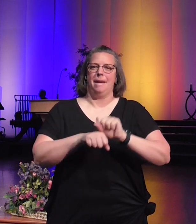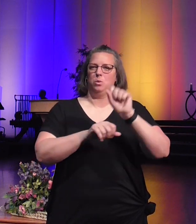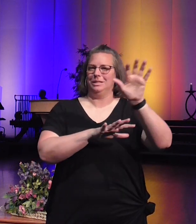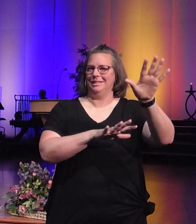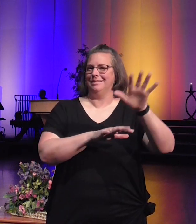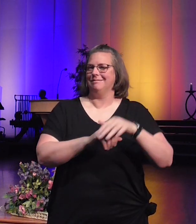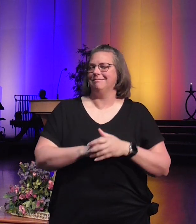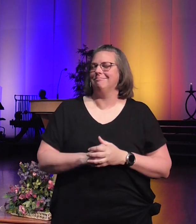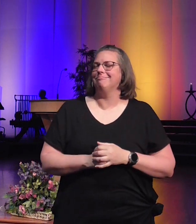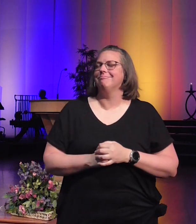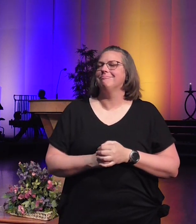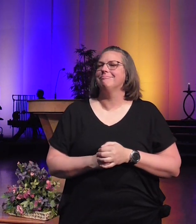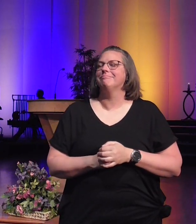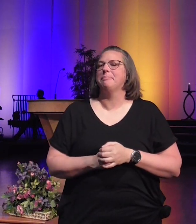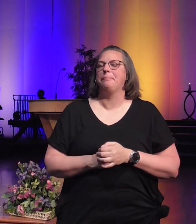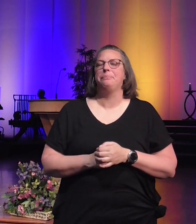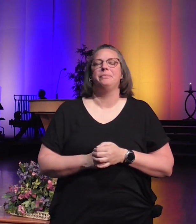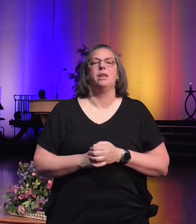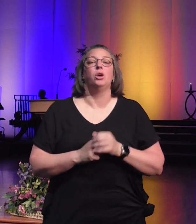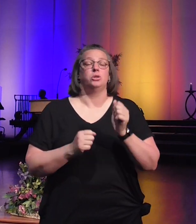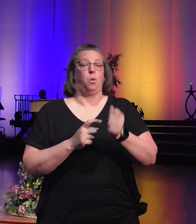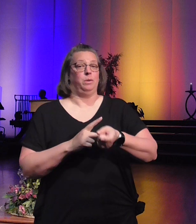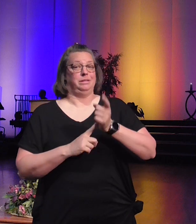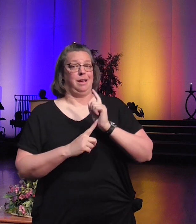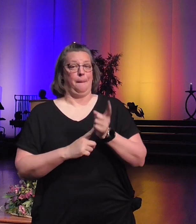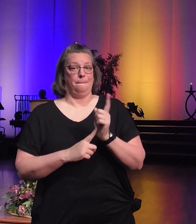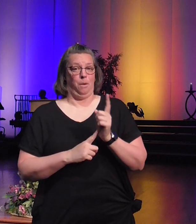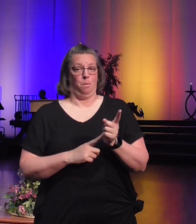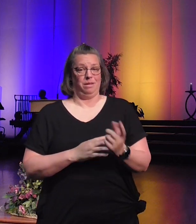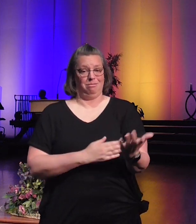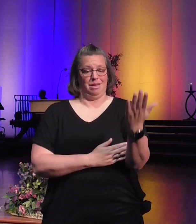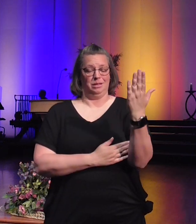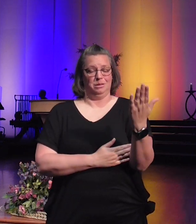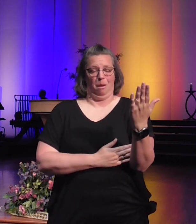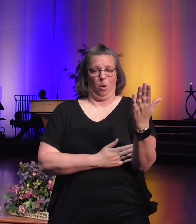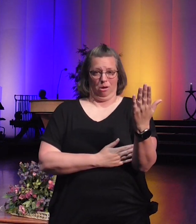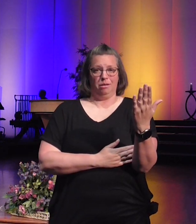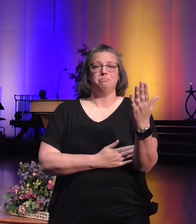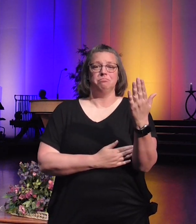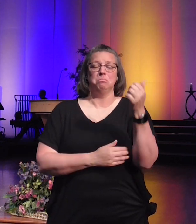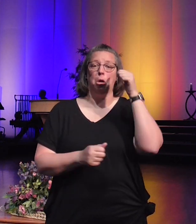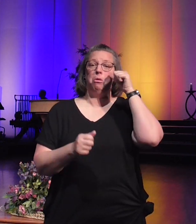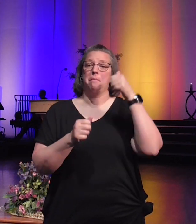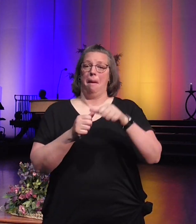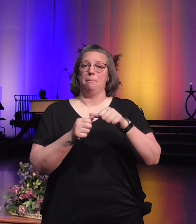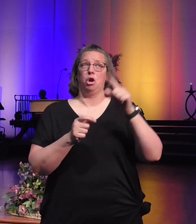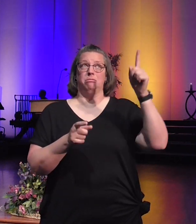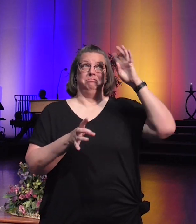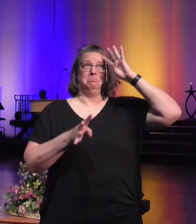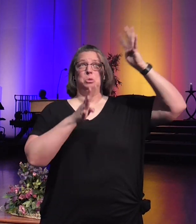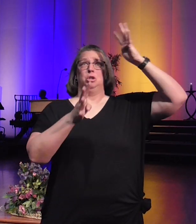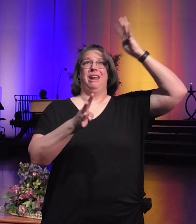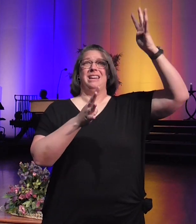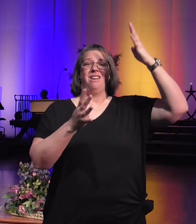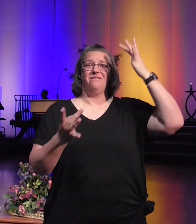And so we just take this moment this morning to remember that there is this creative intelligence,